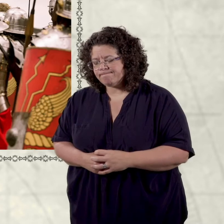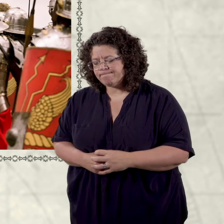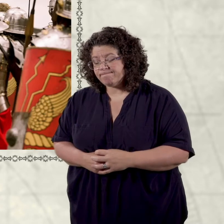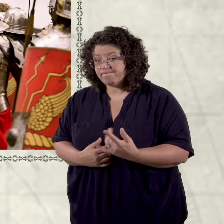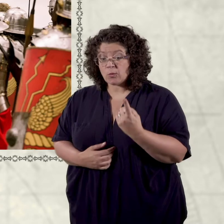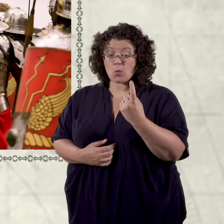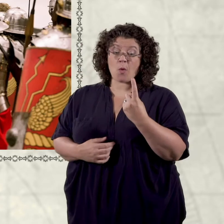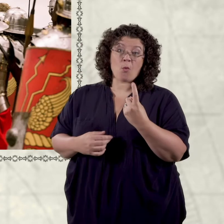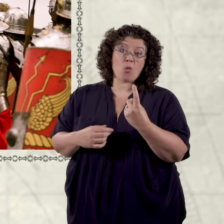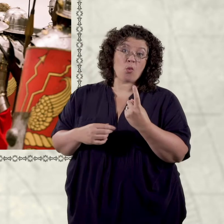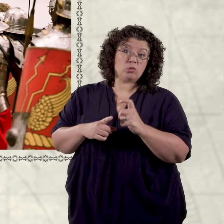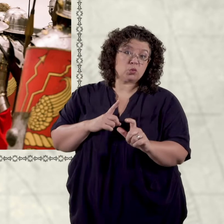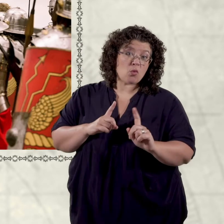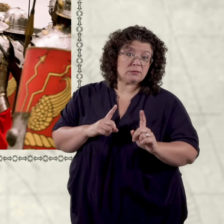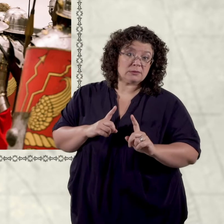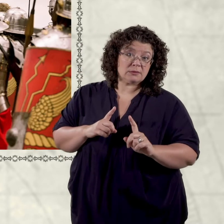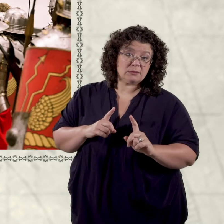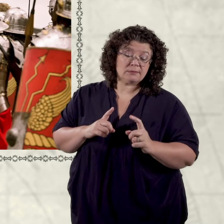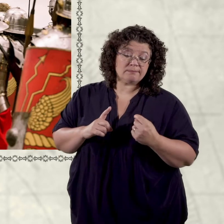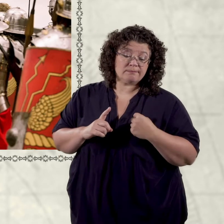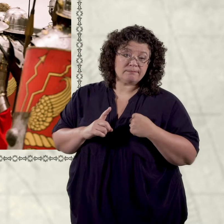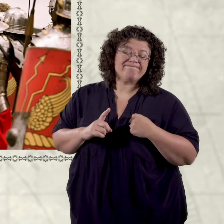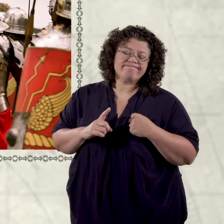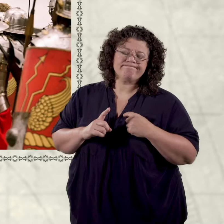There was only one thing left for me to do.